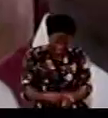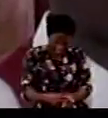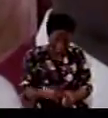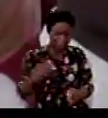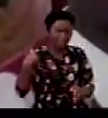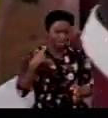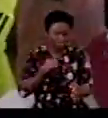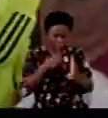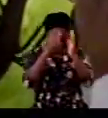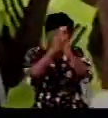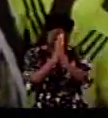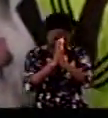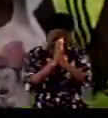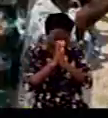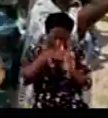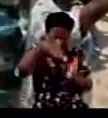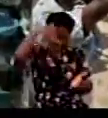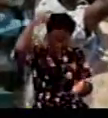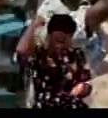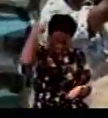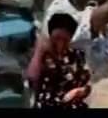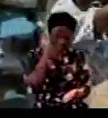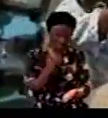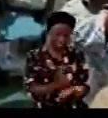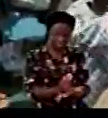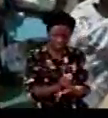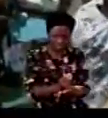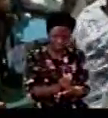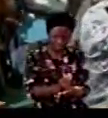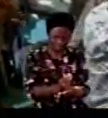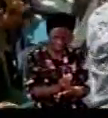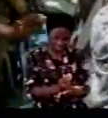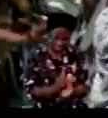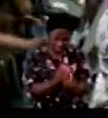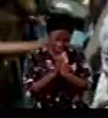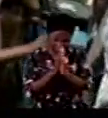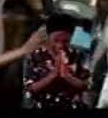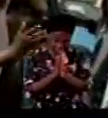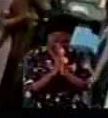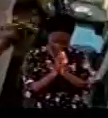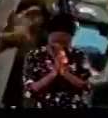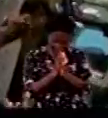Amen. It is confirmed in your life.